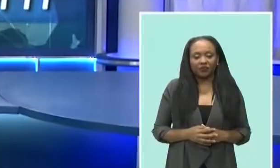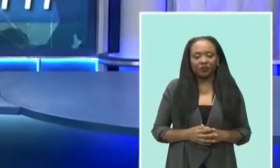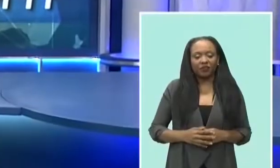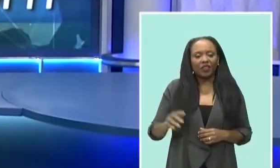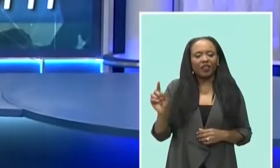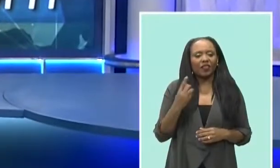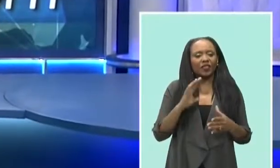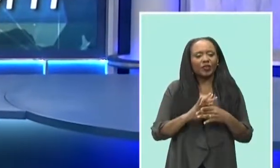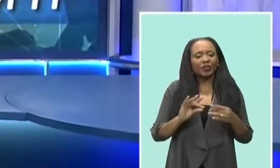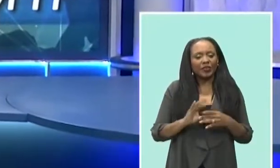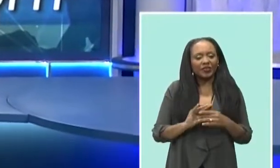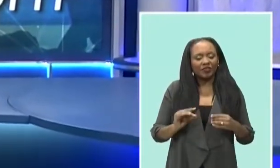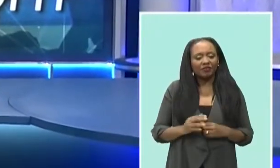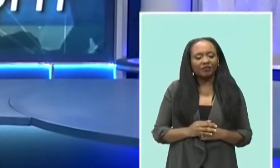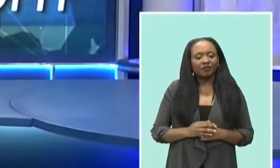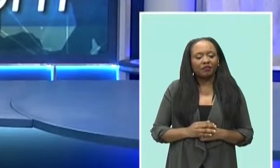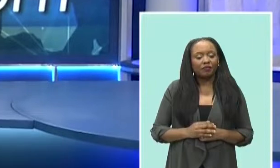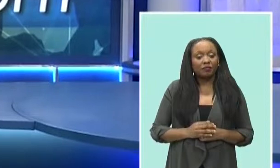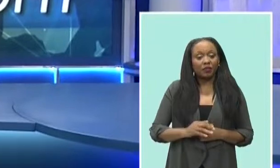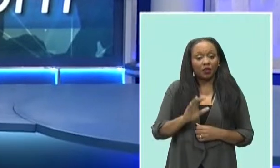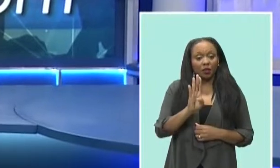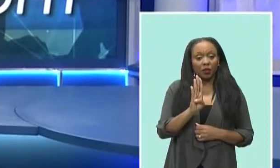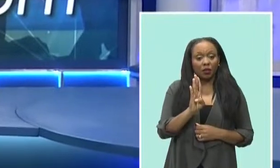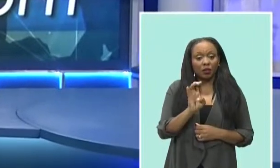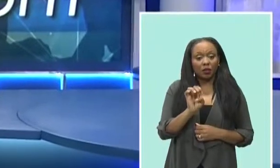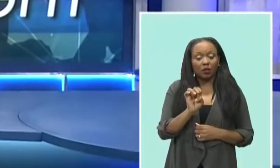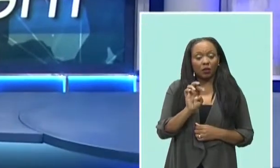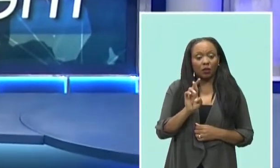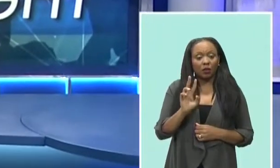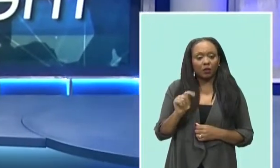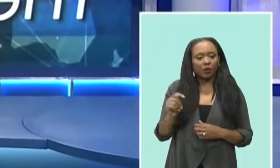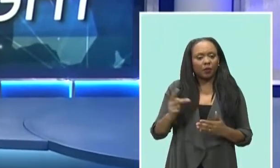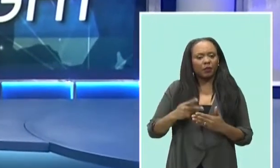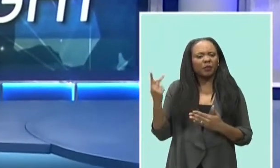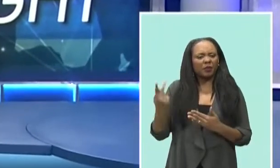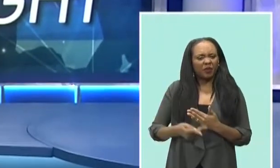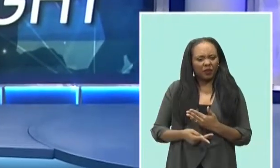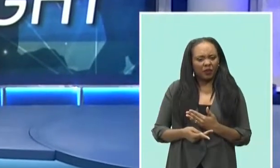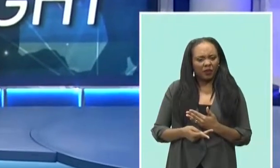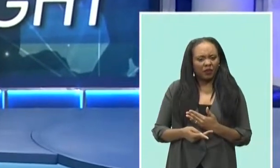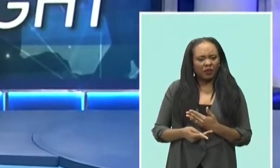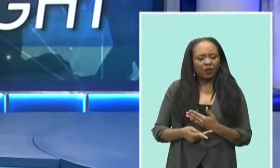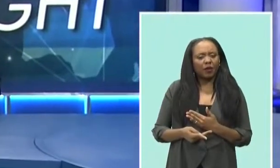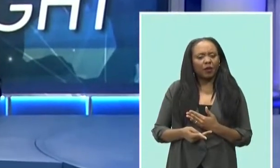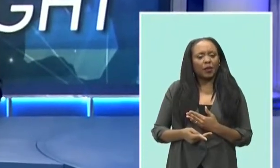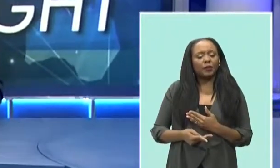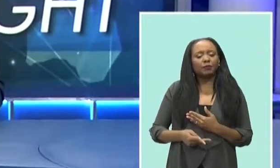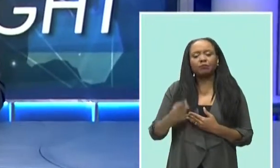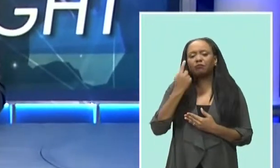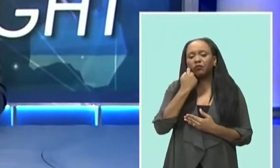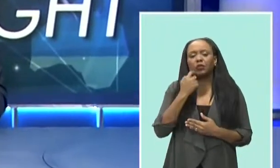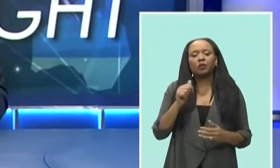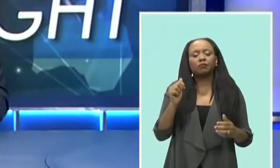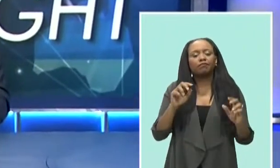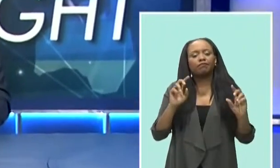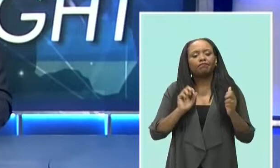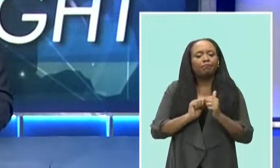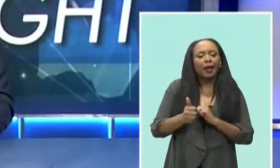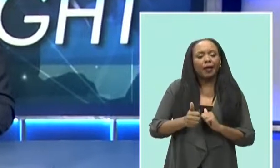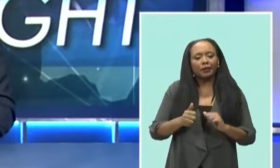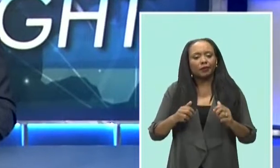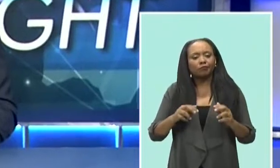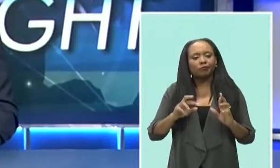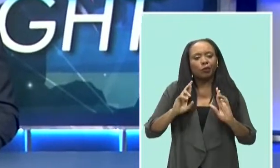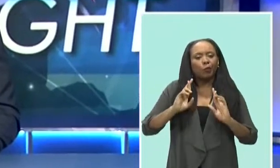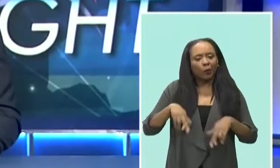Leading the news at 7. The Barbados Economic Recovery and Transformation Program has passed the latest IMF report